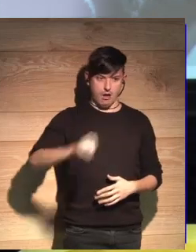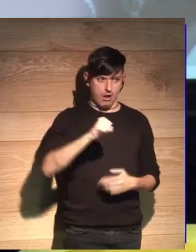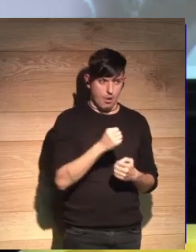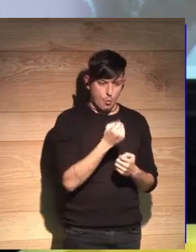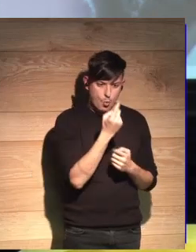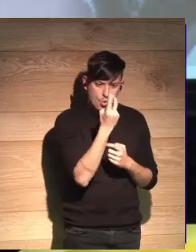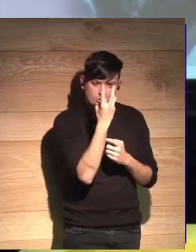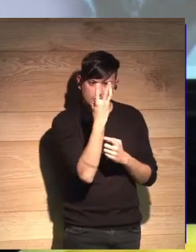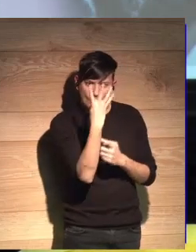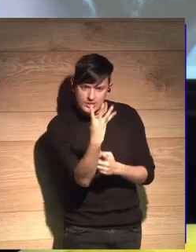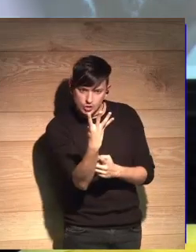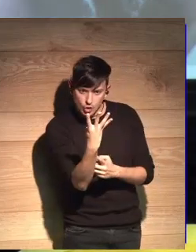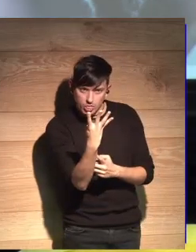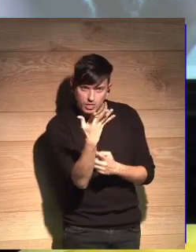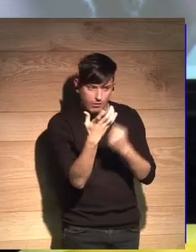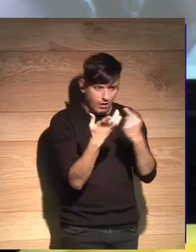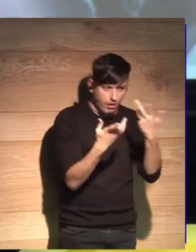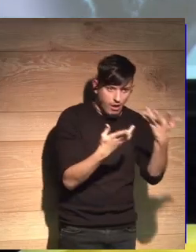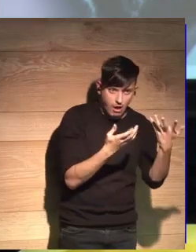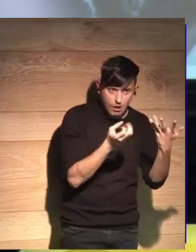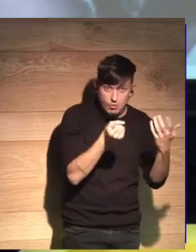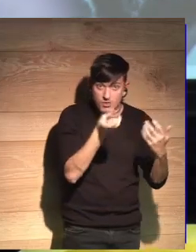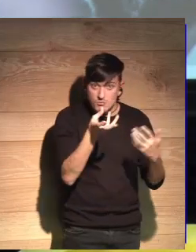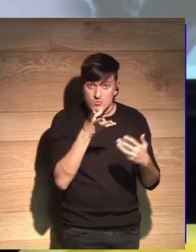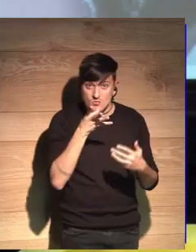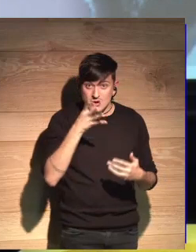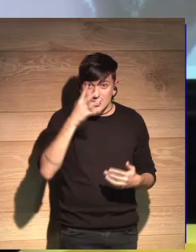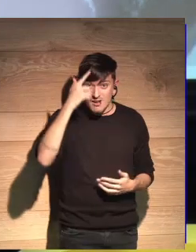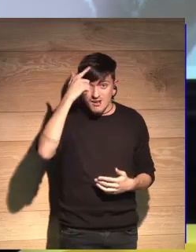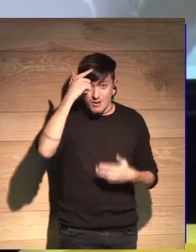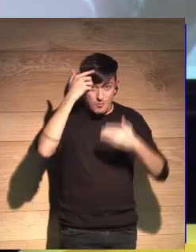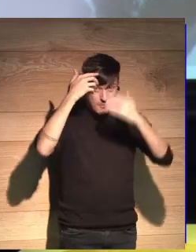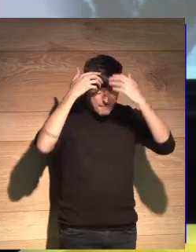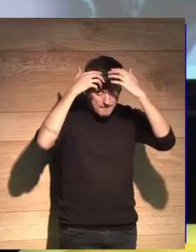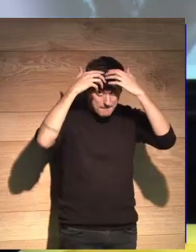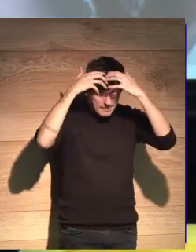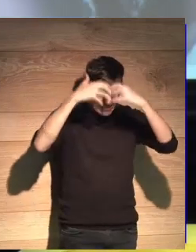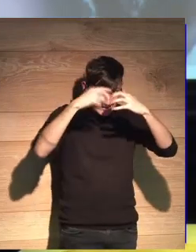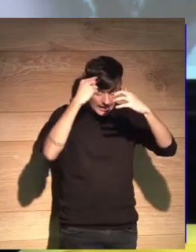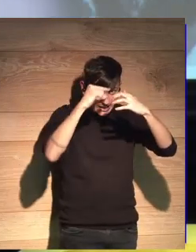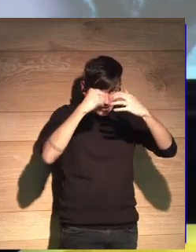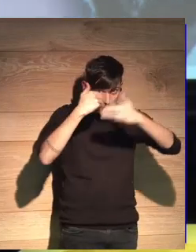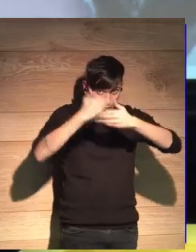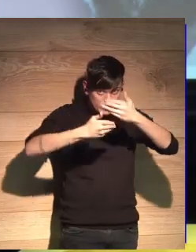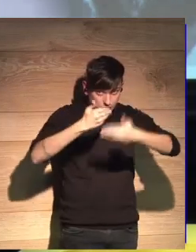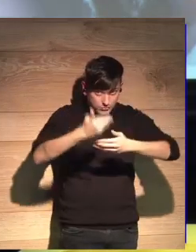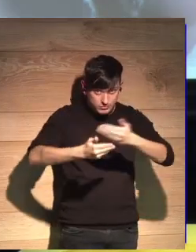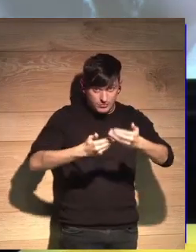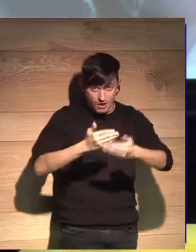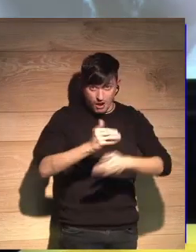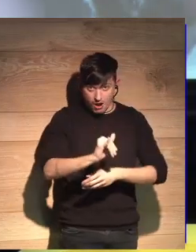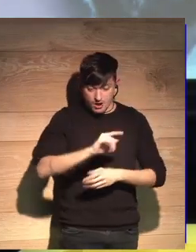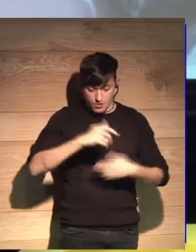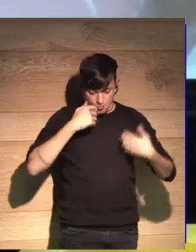4 on our fingers, because we're both doing a process in our minds and using our bodies, but we're